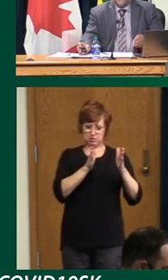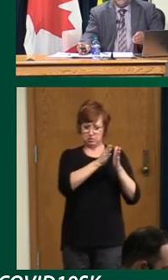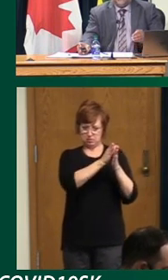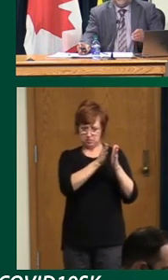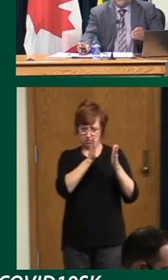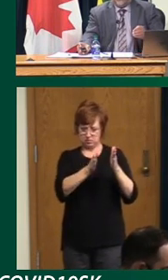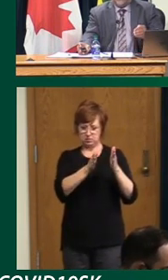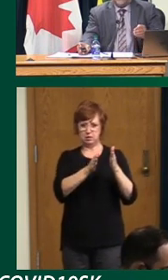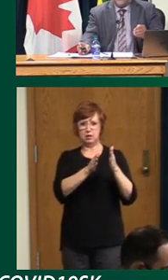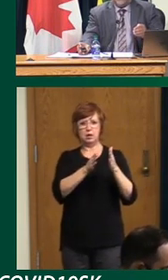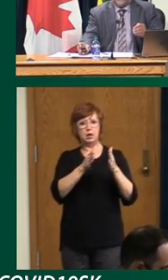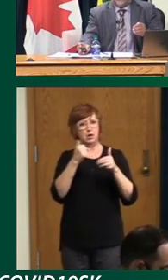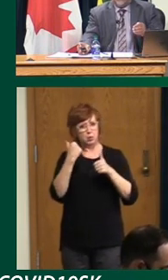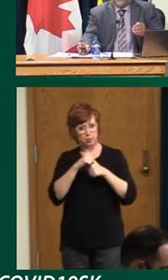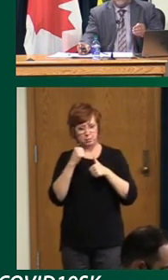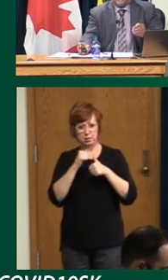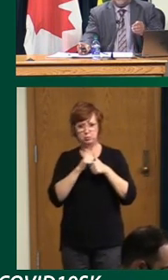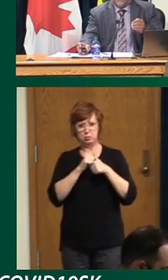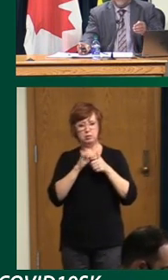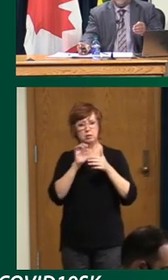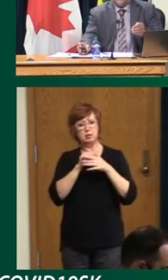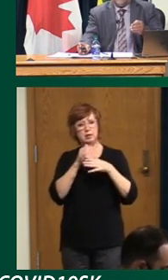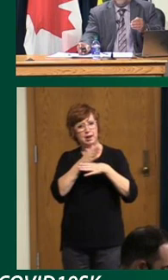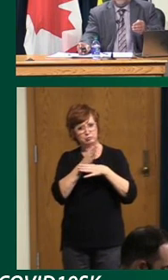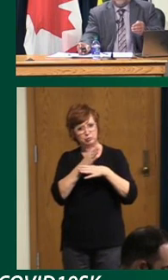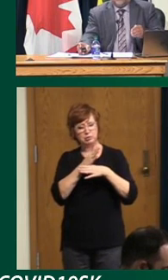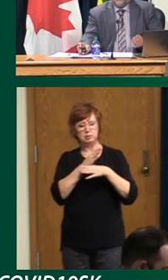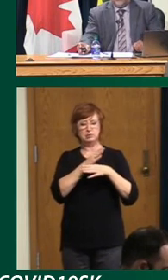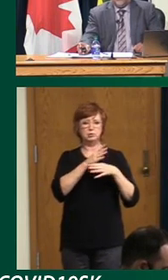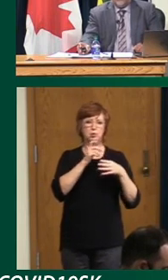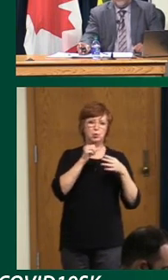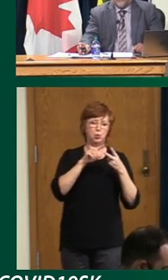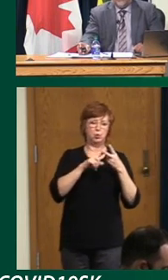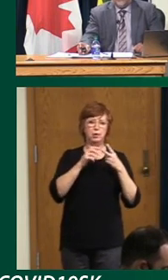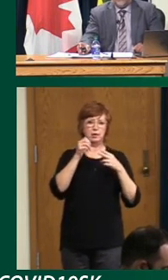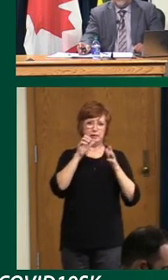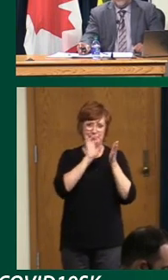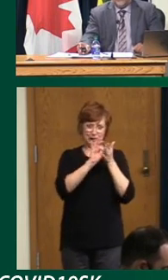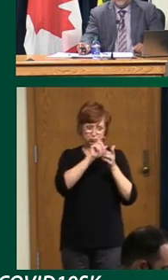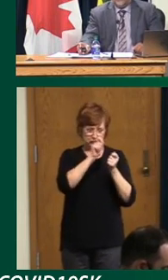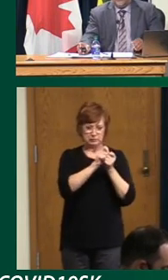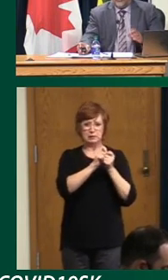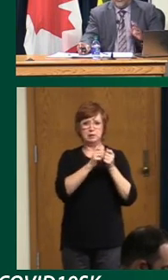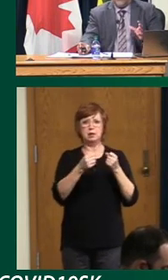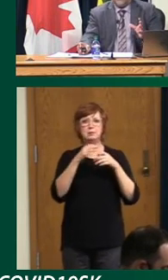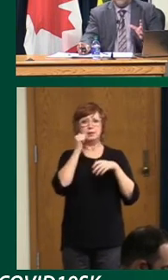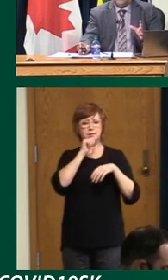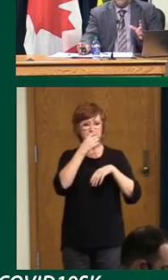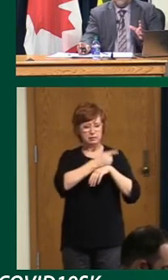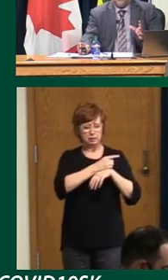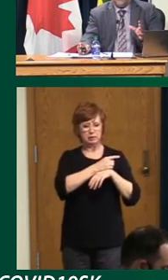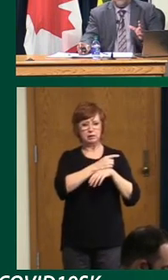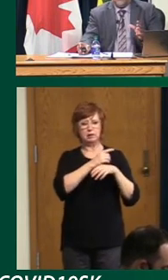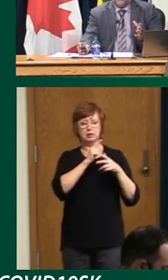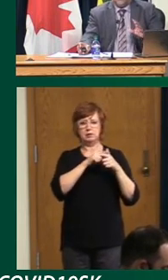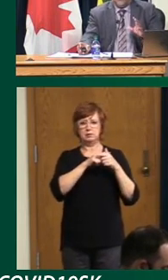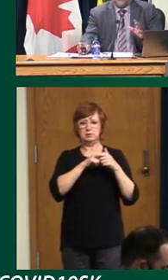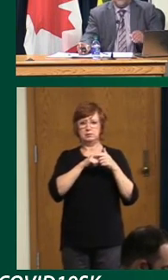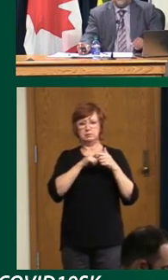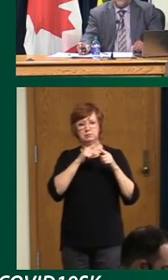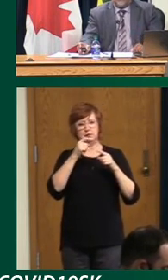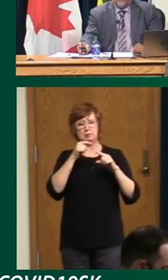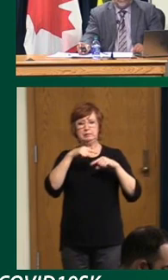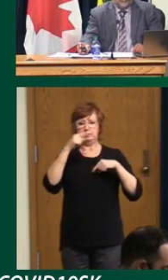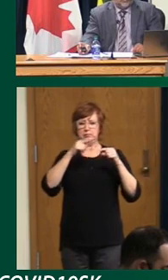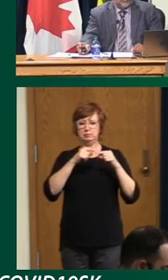average for the last 7 days cases per day. But on some sites, you can see total cases over 1 week. So